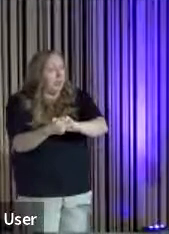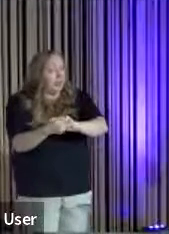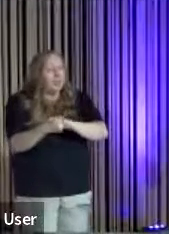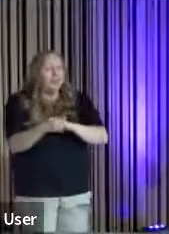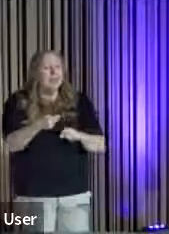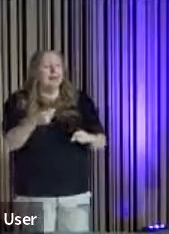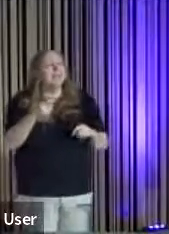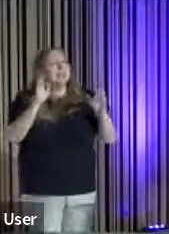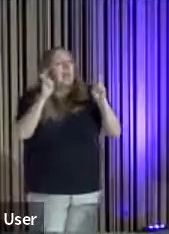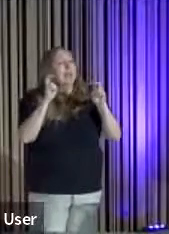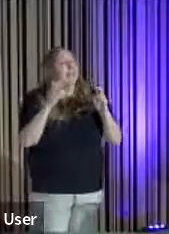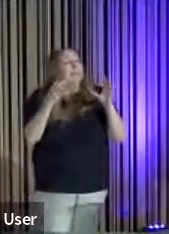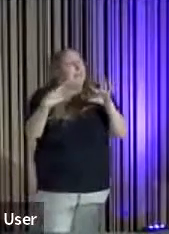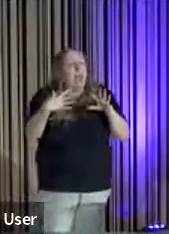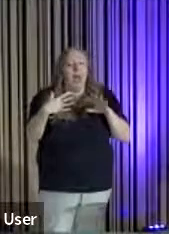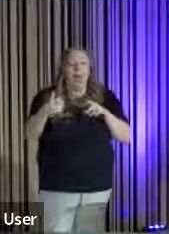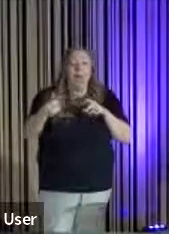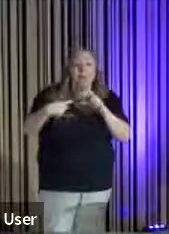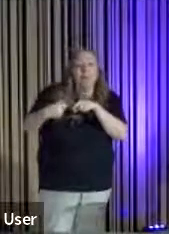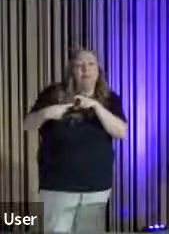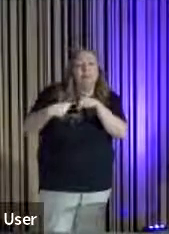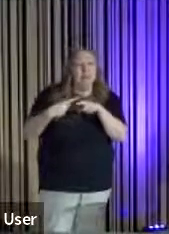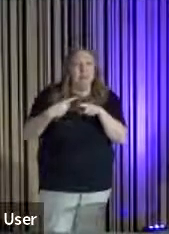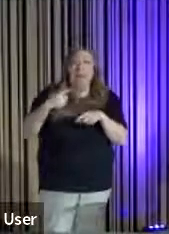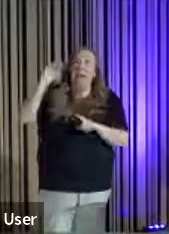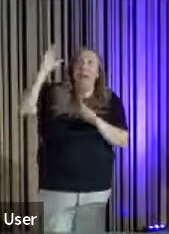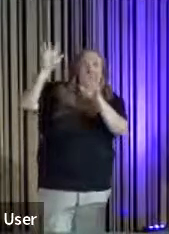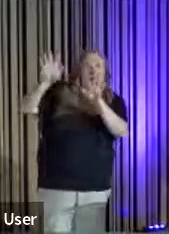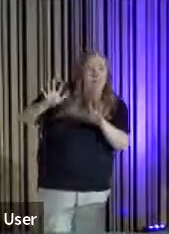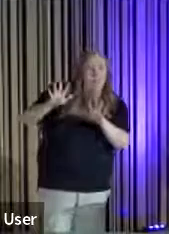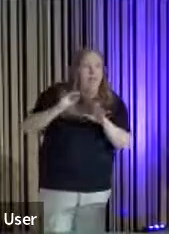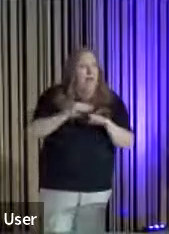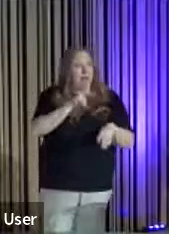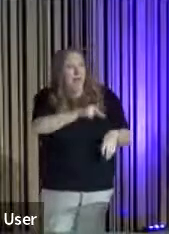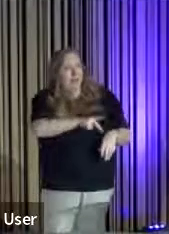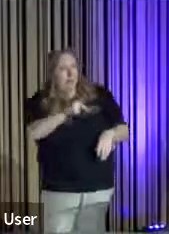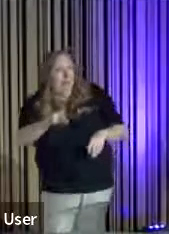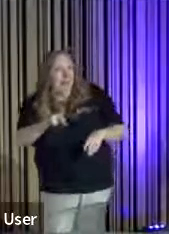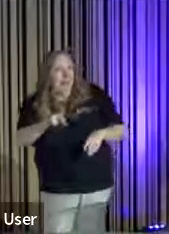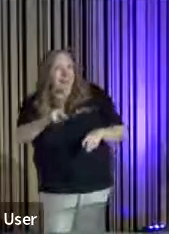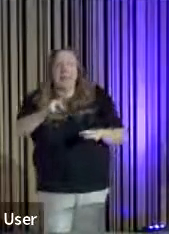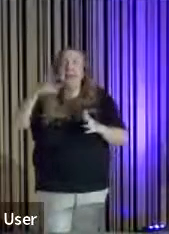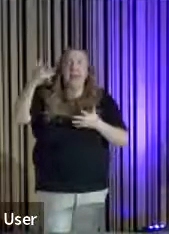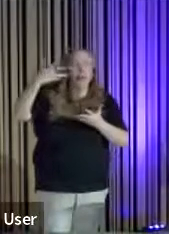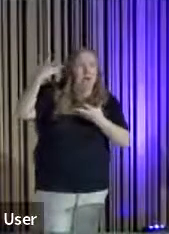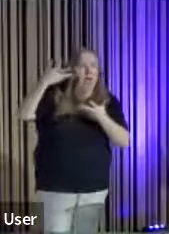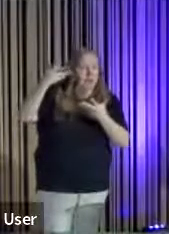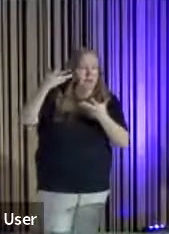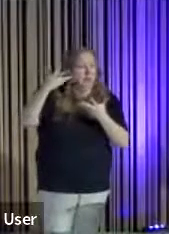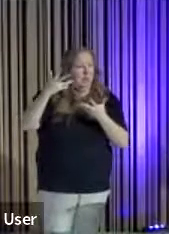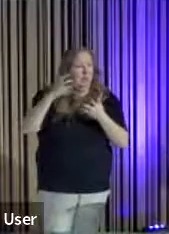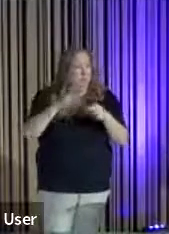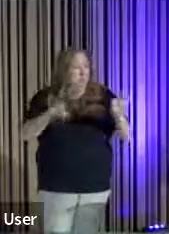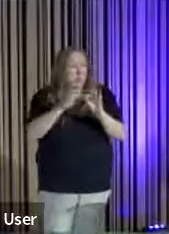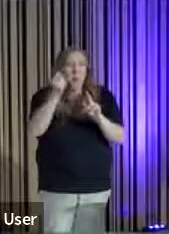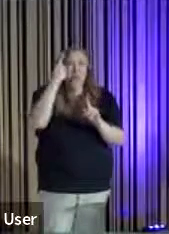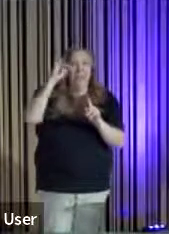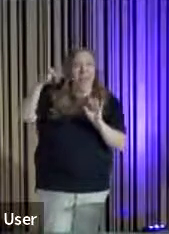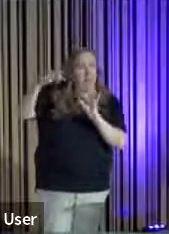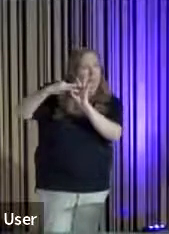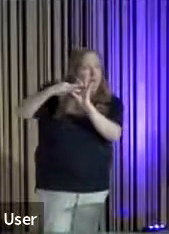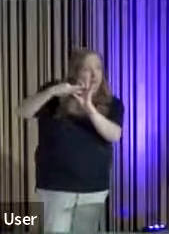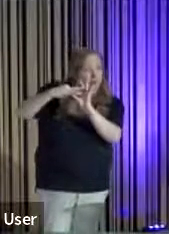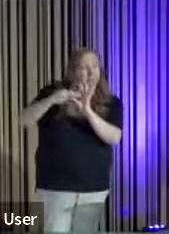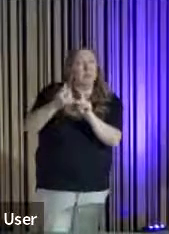the climate and the plankton that we need to understand more in order to understand, how the ocean is going to change in